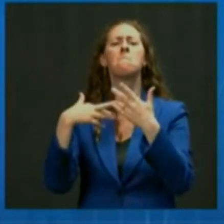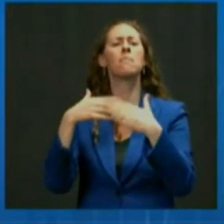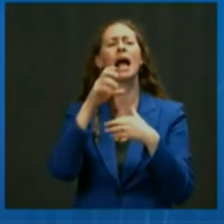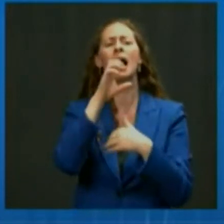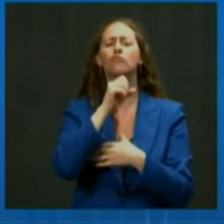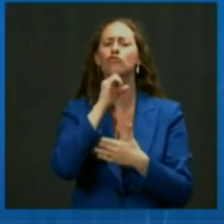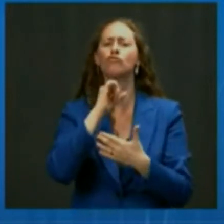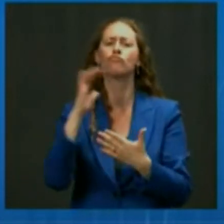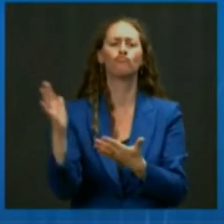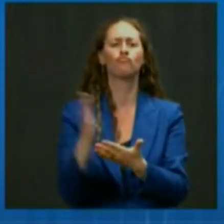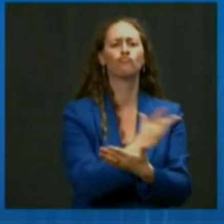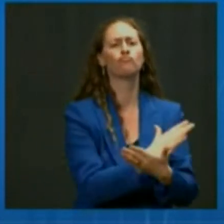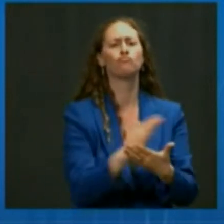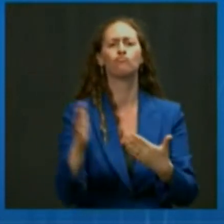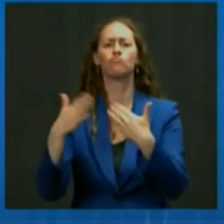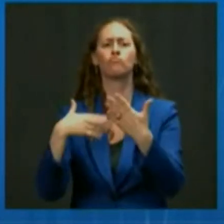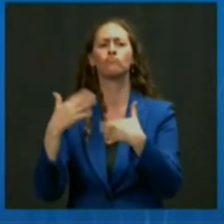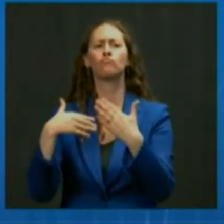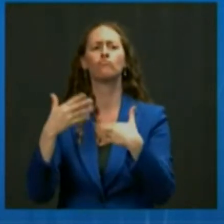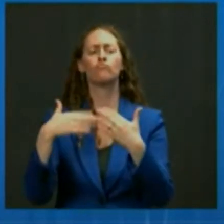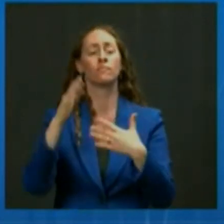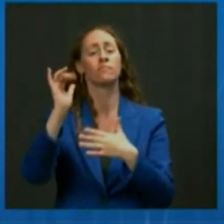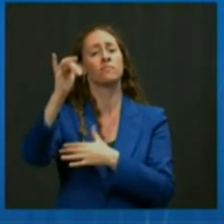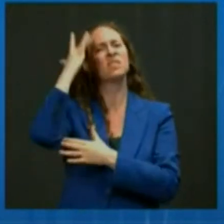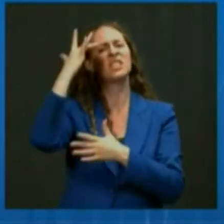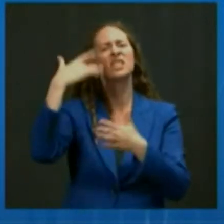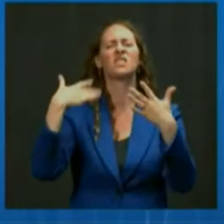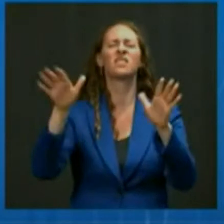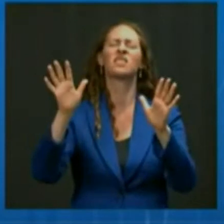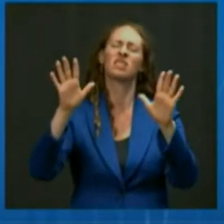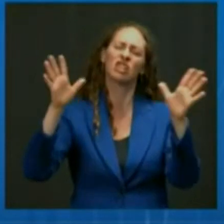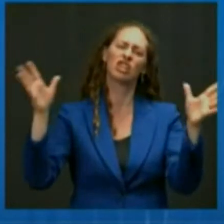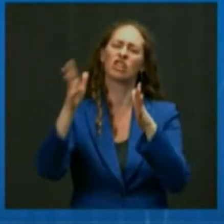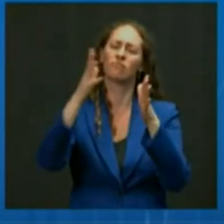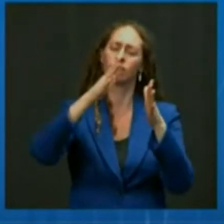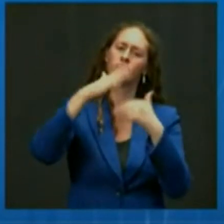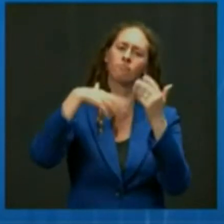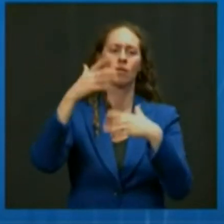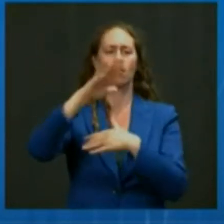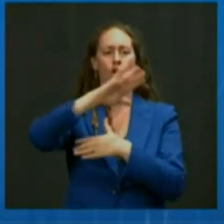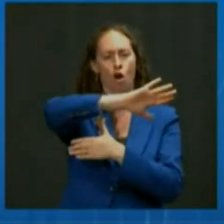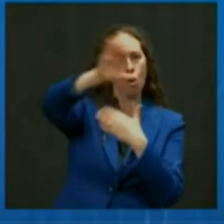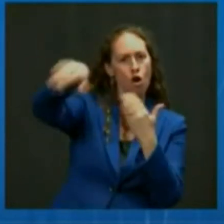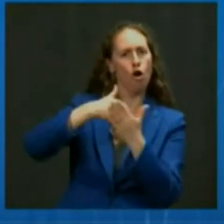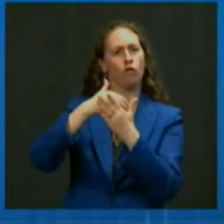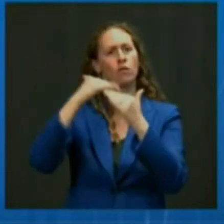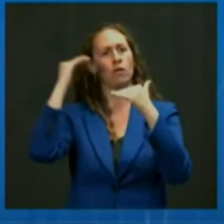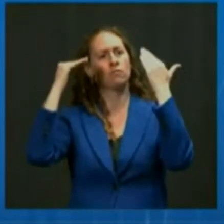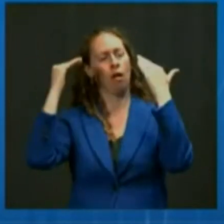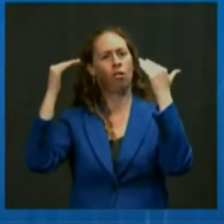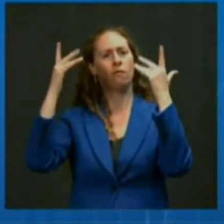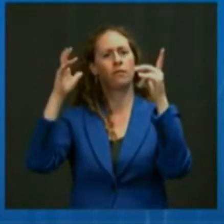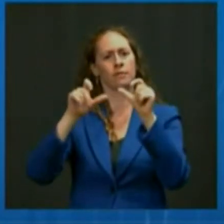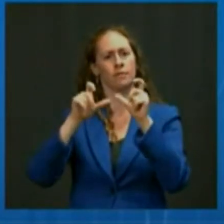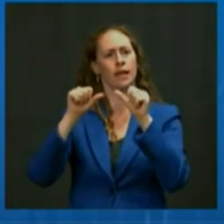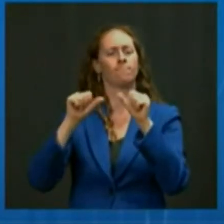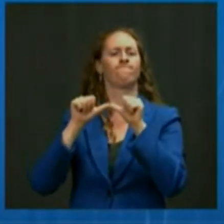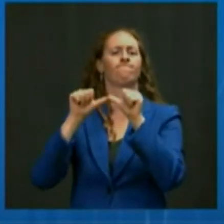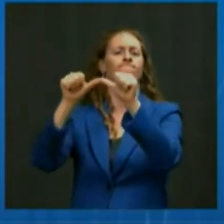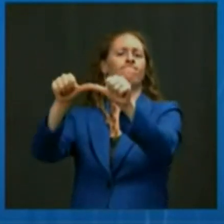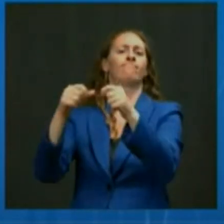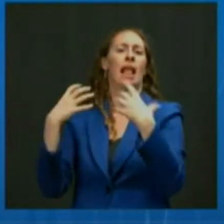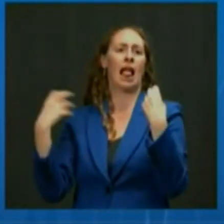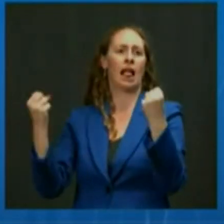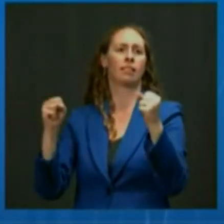recommendation for all adults. We want to protect all adults in our country from the worst effects of COVID-19. But our plan